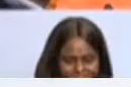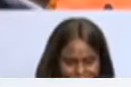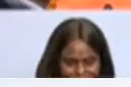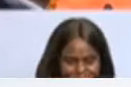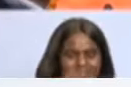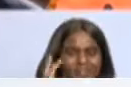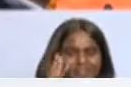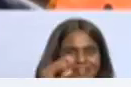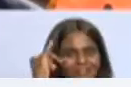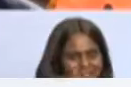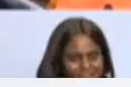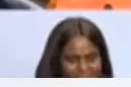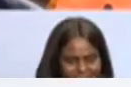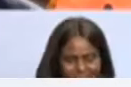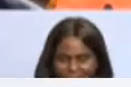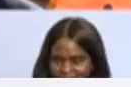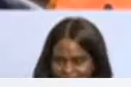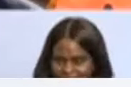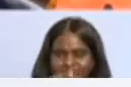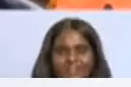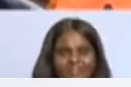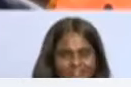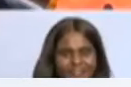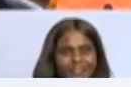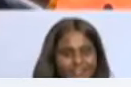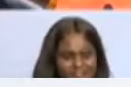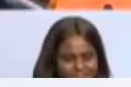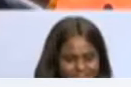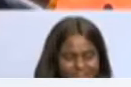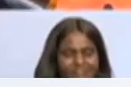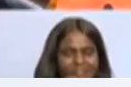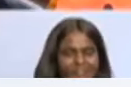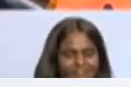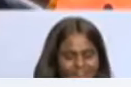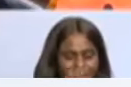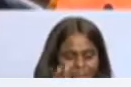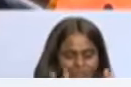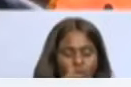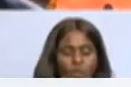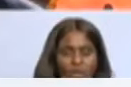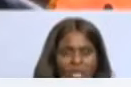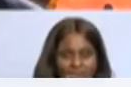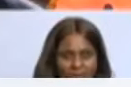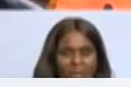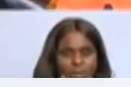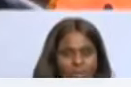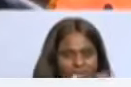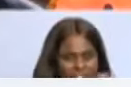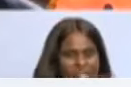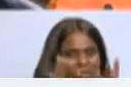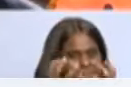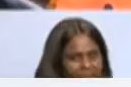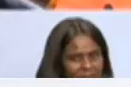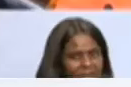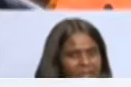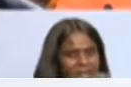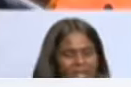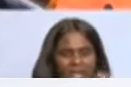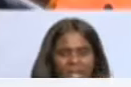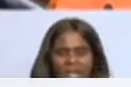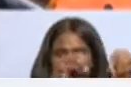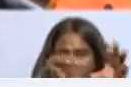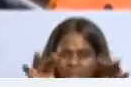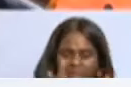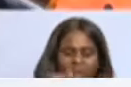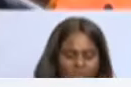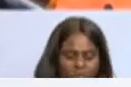will complete this working very hard within the drought challenges, within the energy challenges. We're